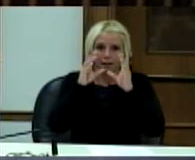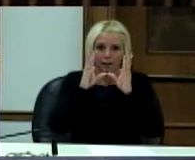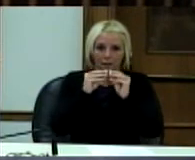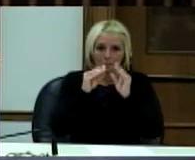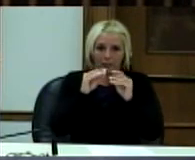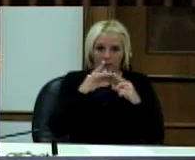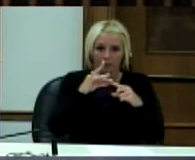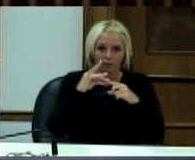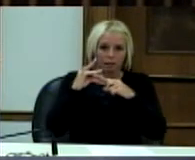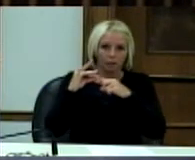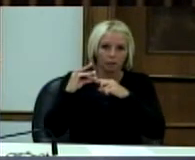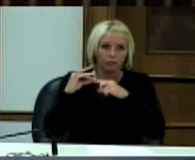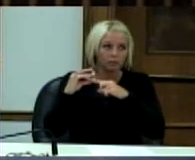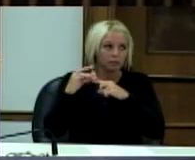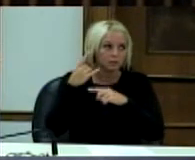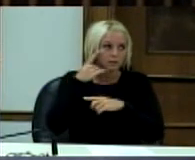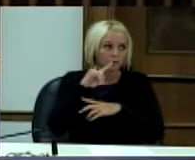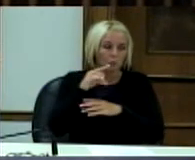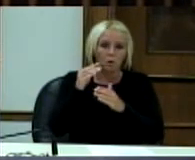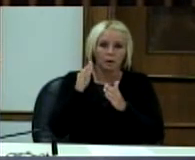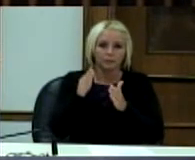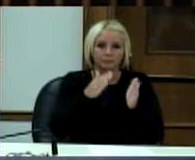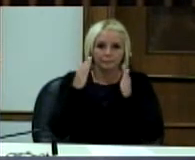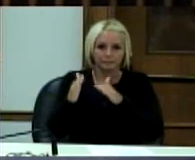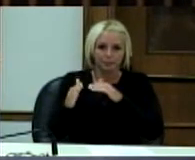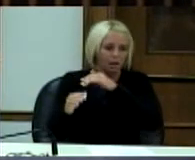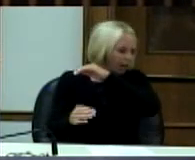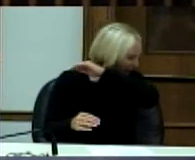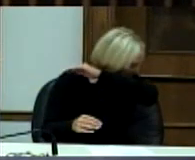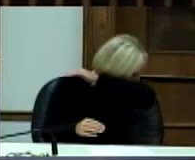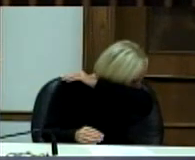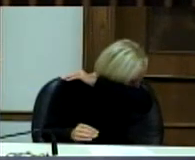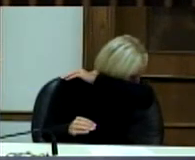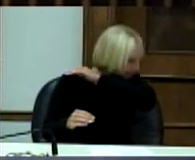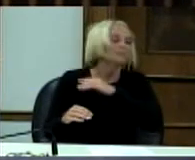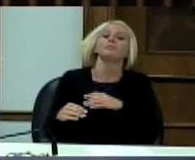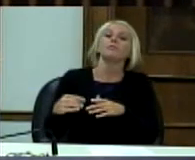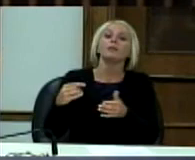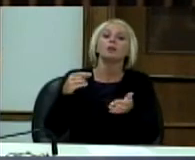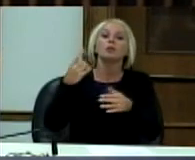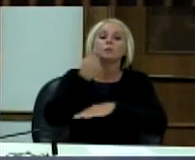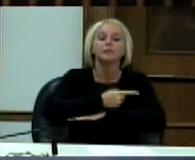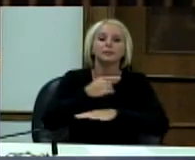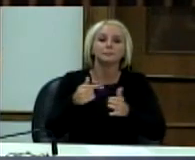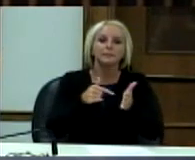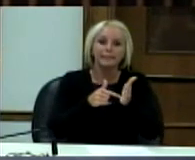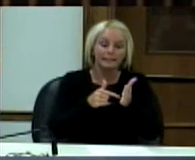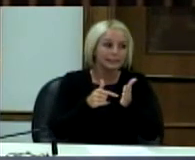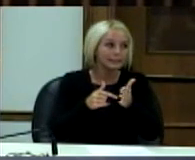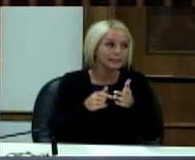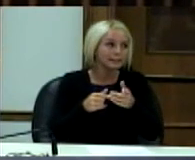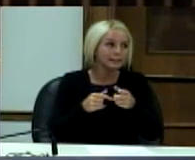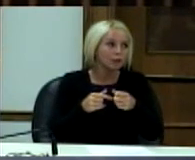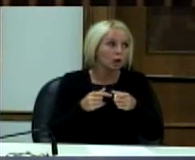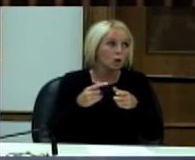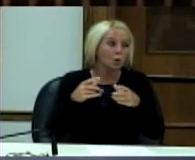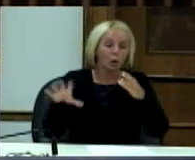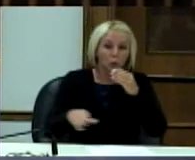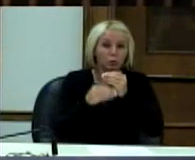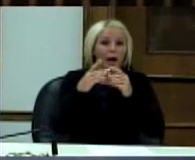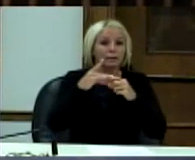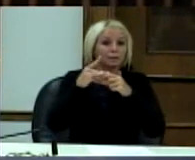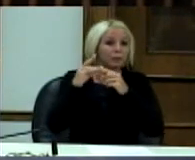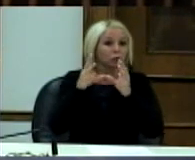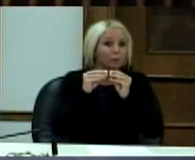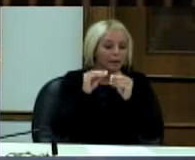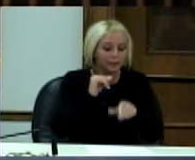meeting before the next one. There were some deadlines before the August 26th. And we were gonna put a special meeting